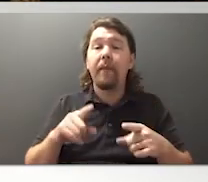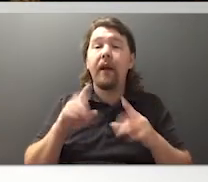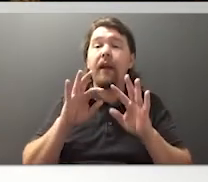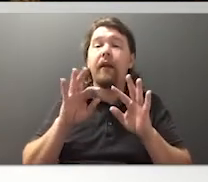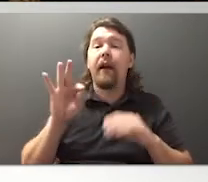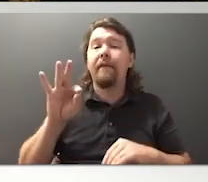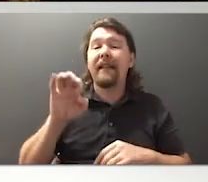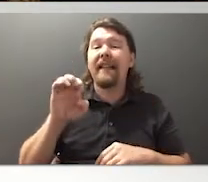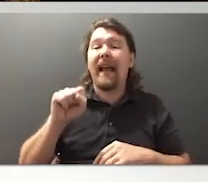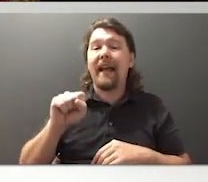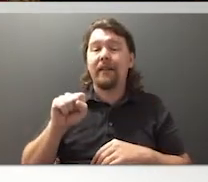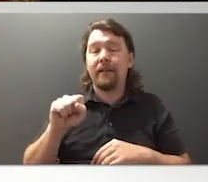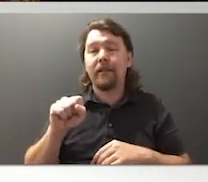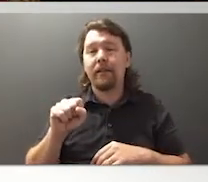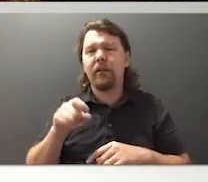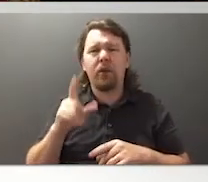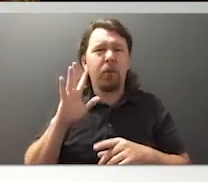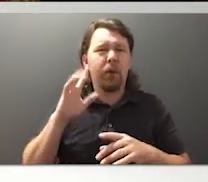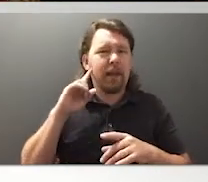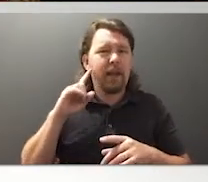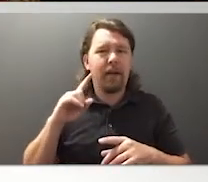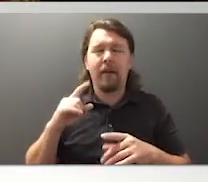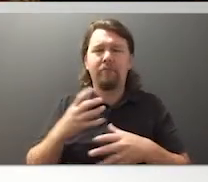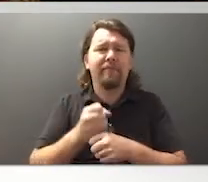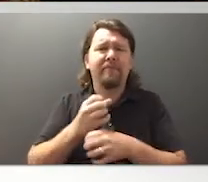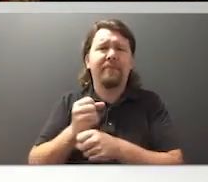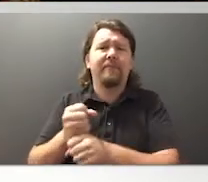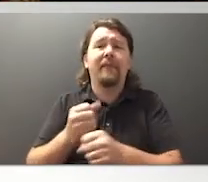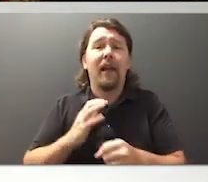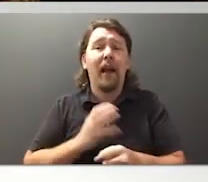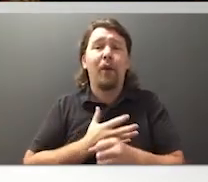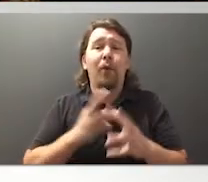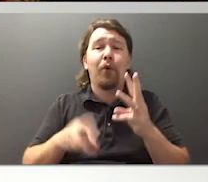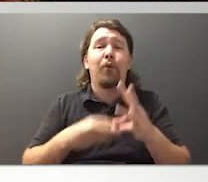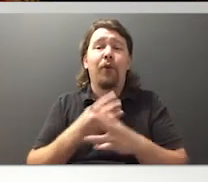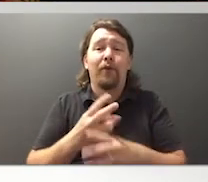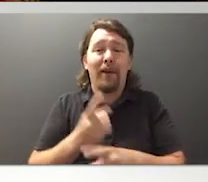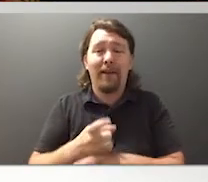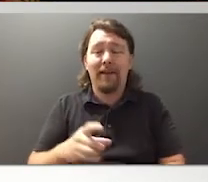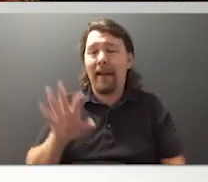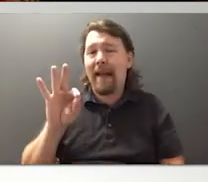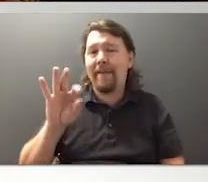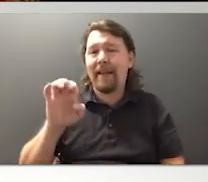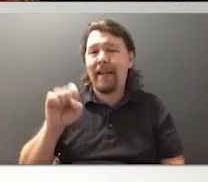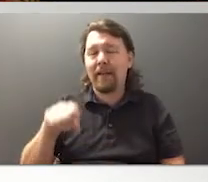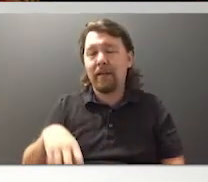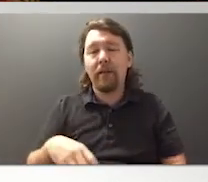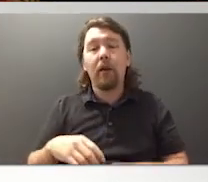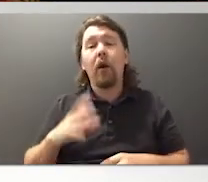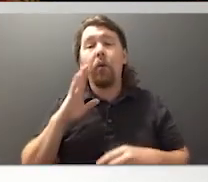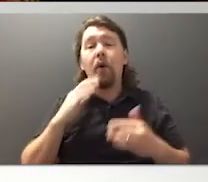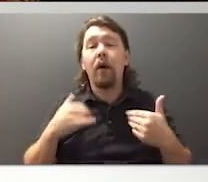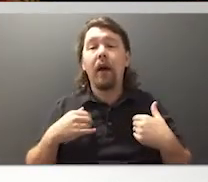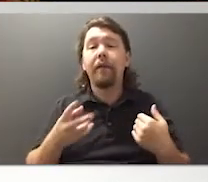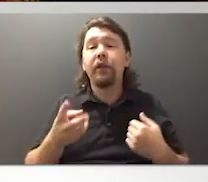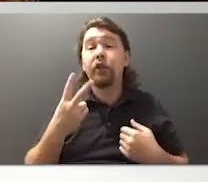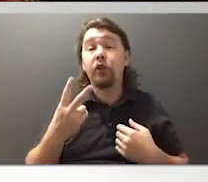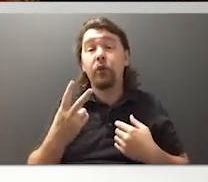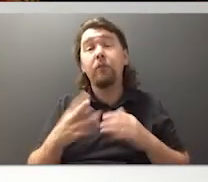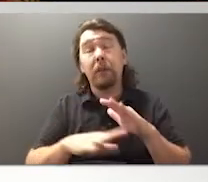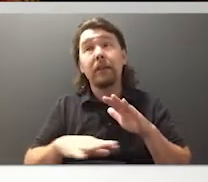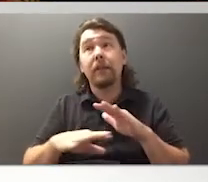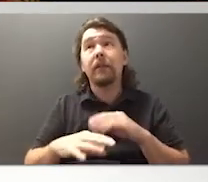or FES, as you'll hear me, everything is acronyms in our world, right? So it's going to have basically